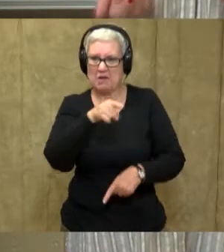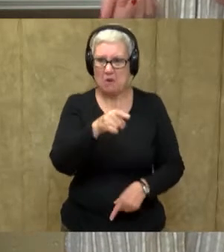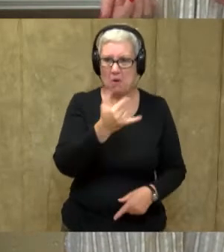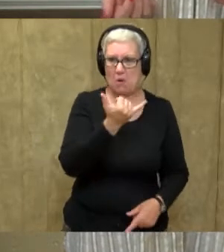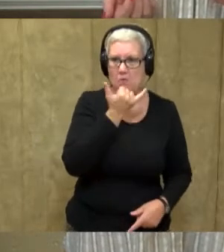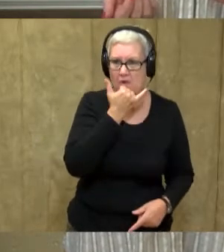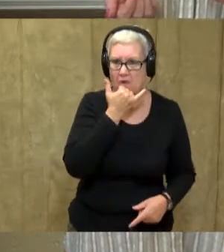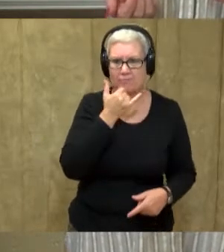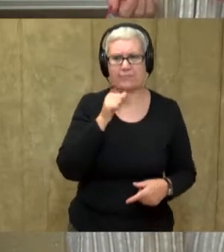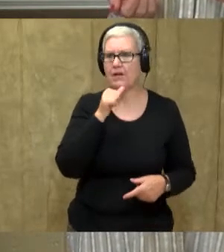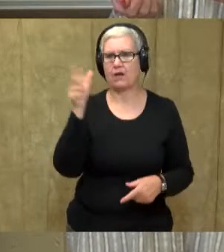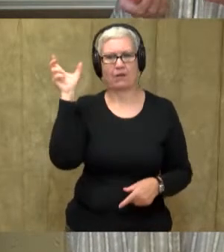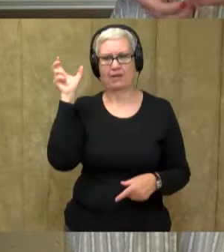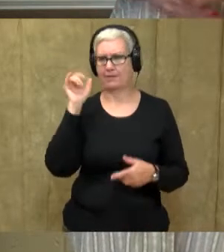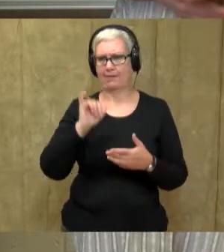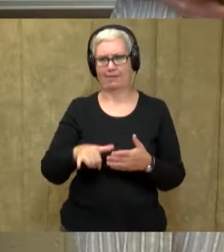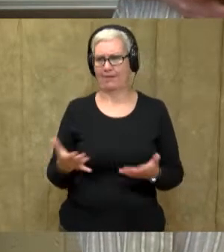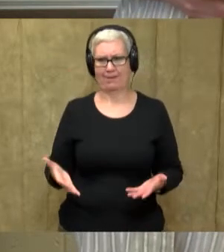going to listen to that?